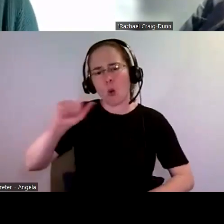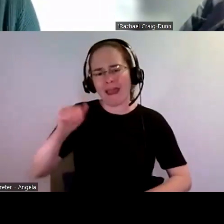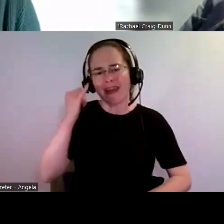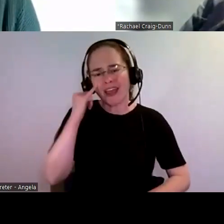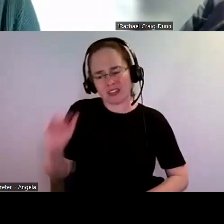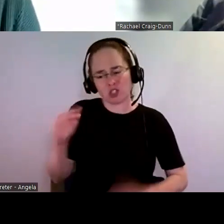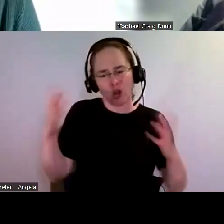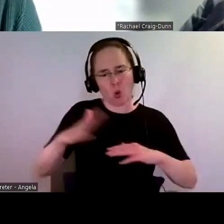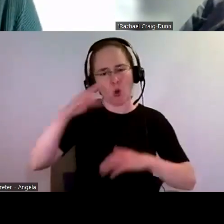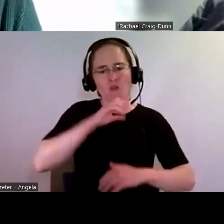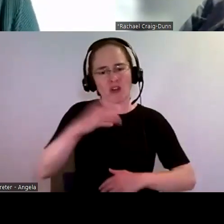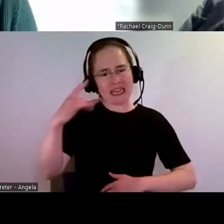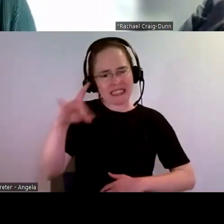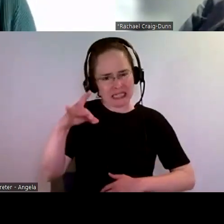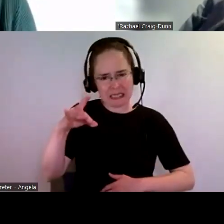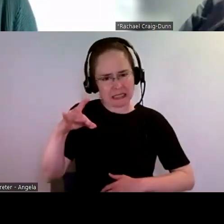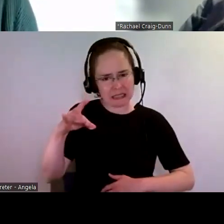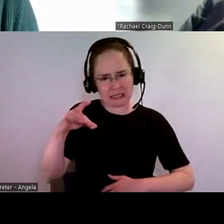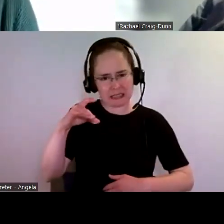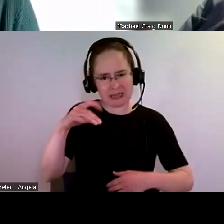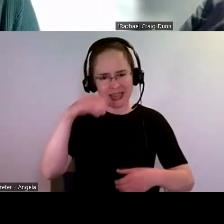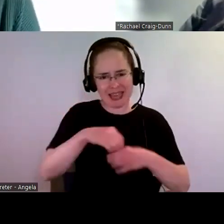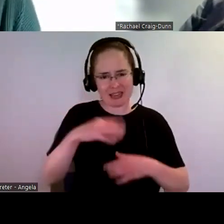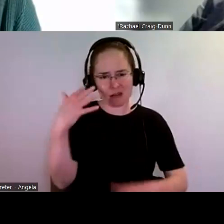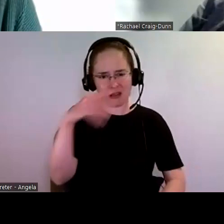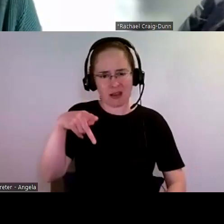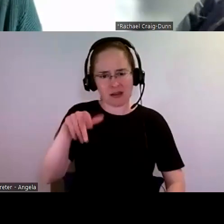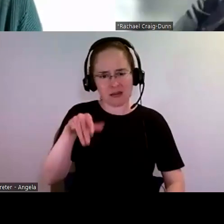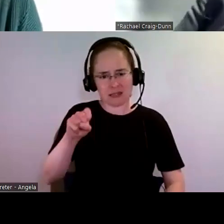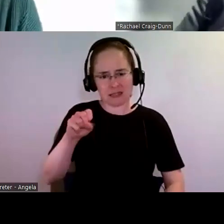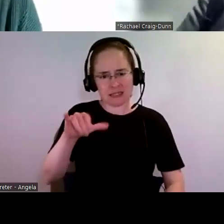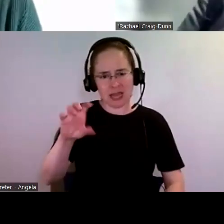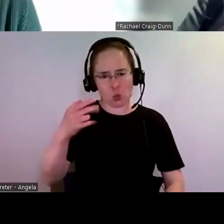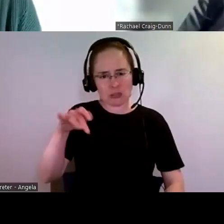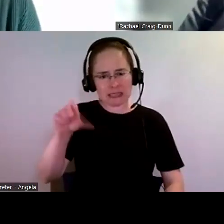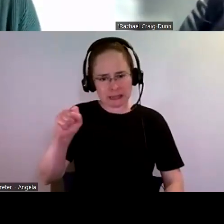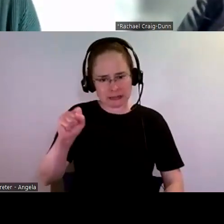already over 18 and in psychosis?